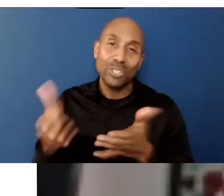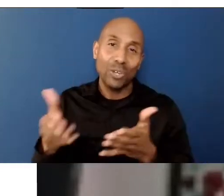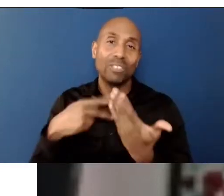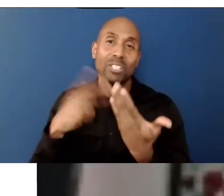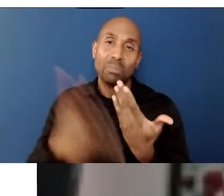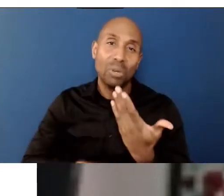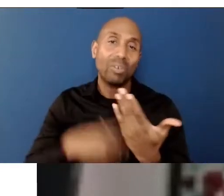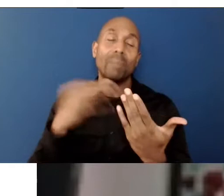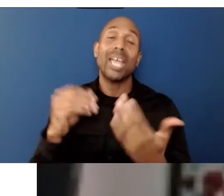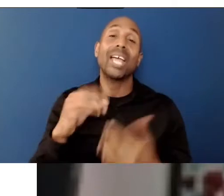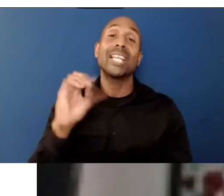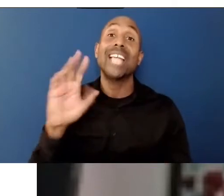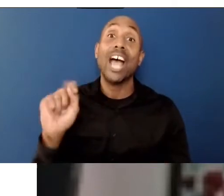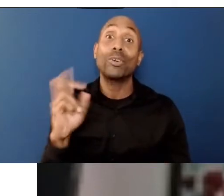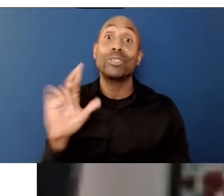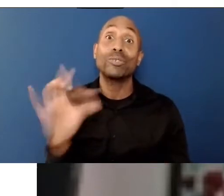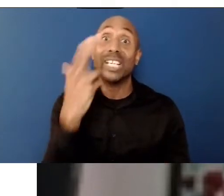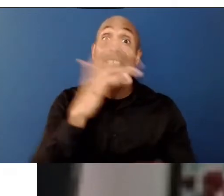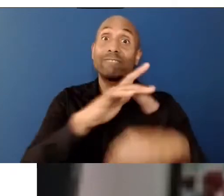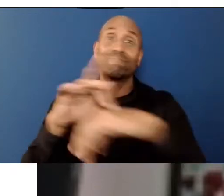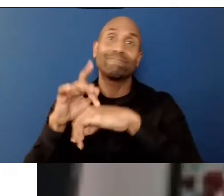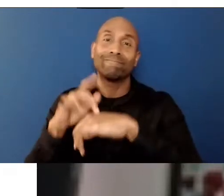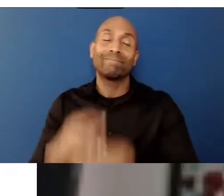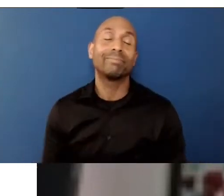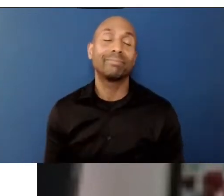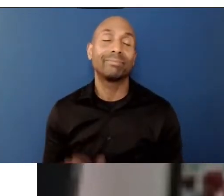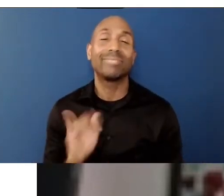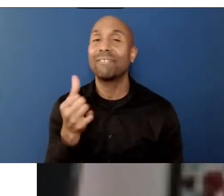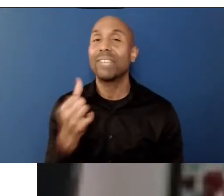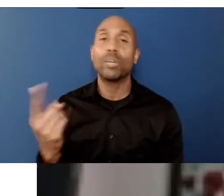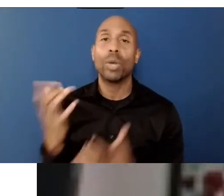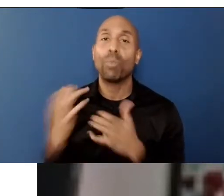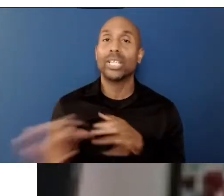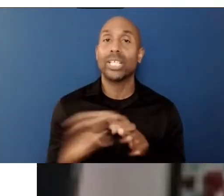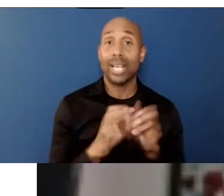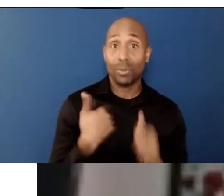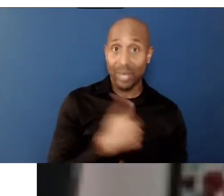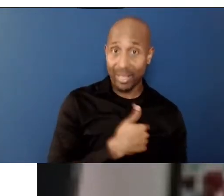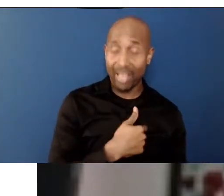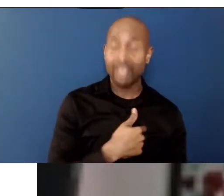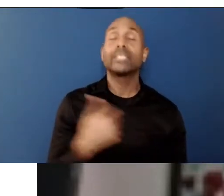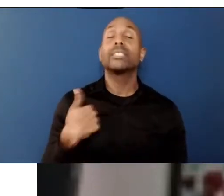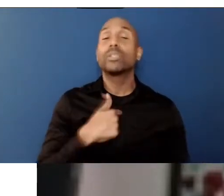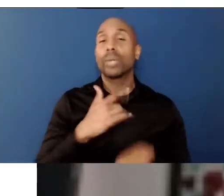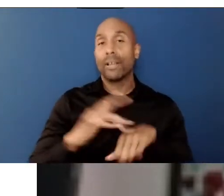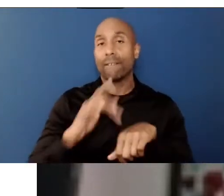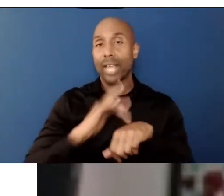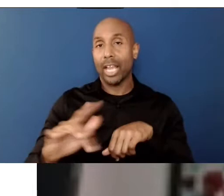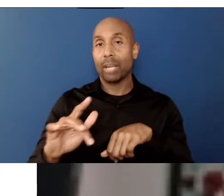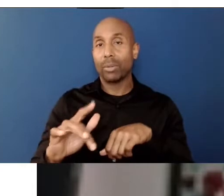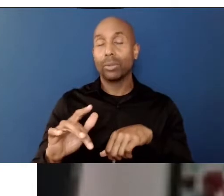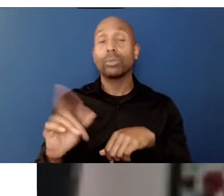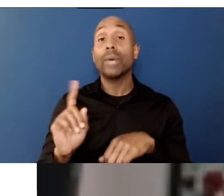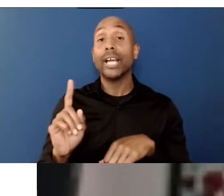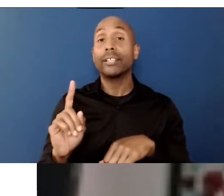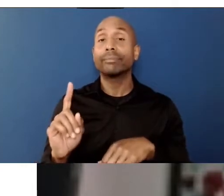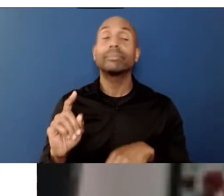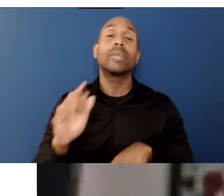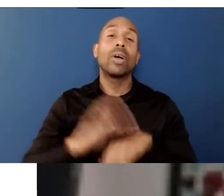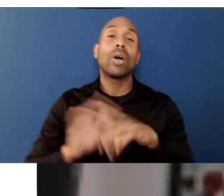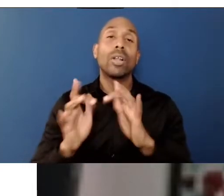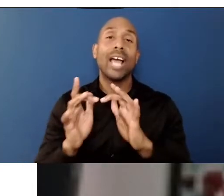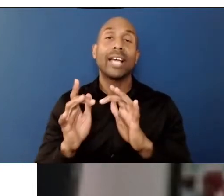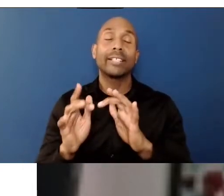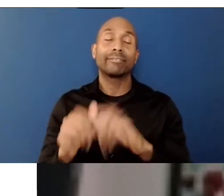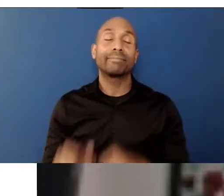if anybody would like to connect with the Directorate, we're available at, you can get our contact information and our